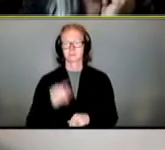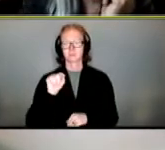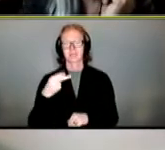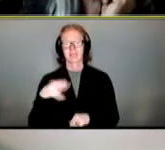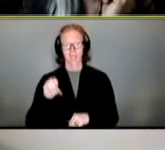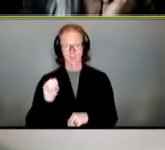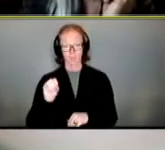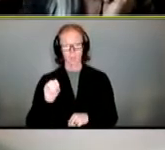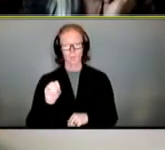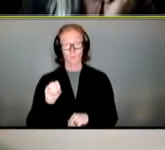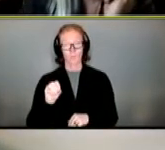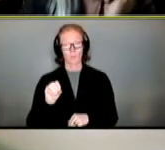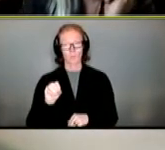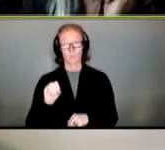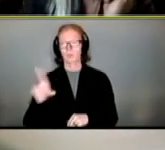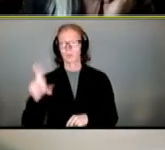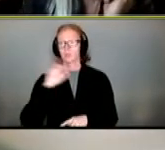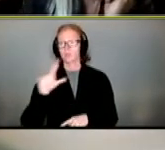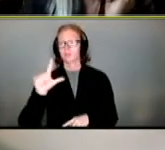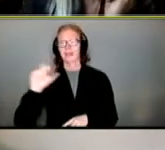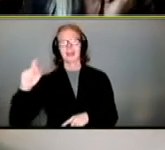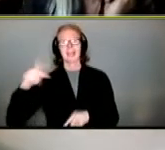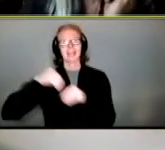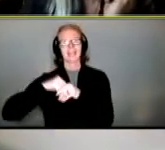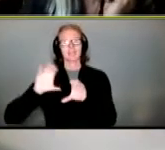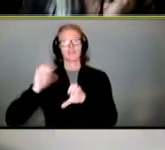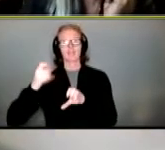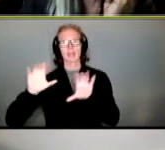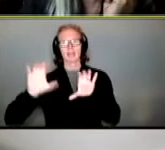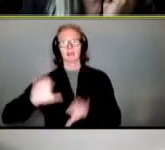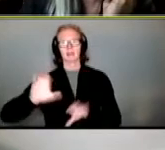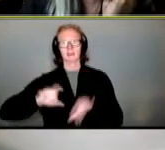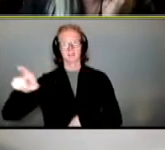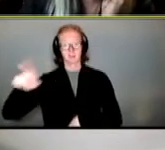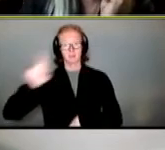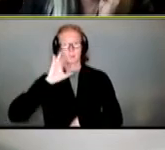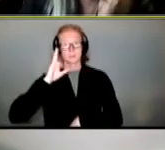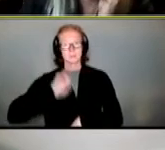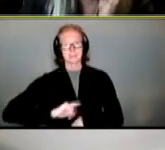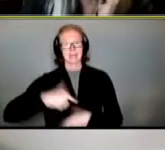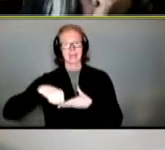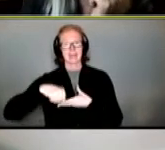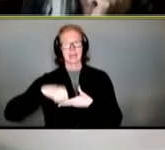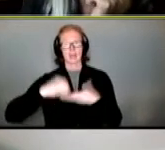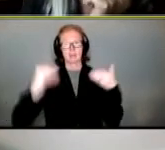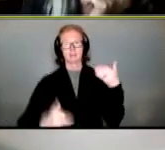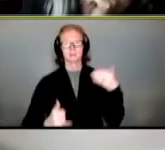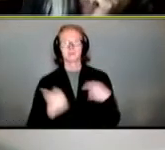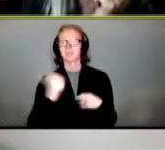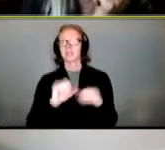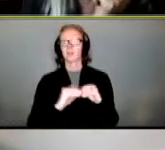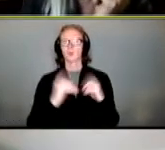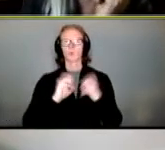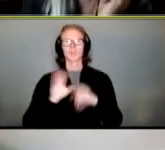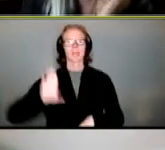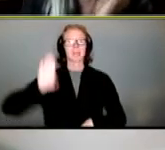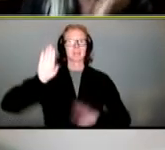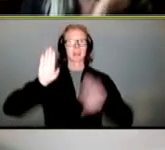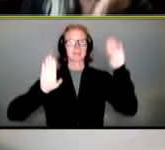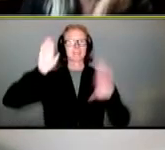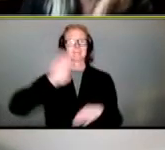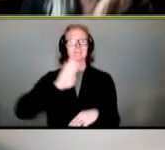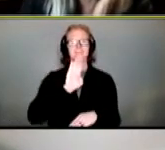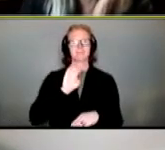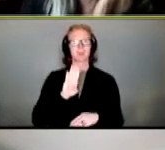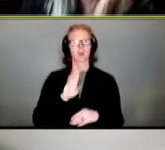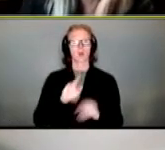that letter in the chat. I want to continue with the other questions we have, the hands up. We have Barb